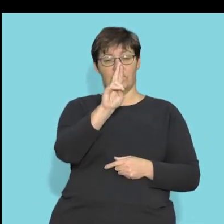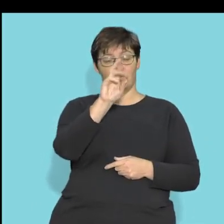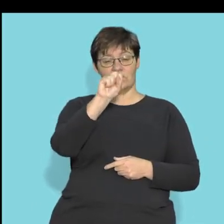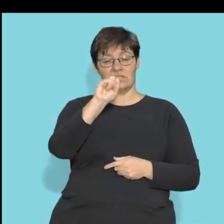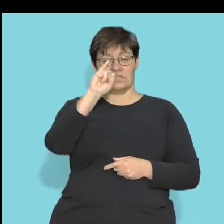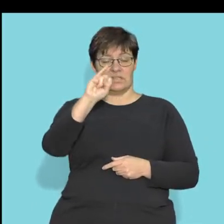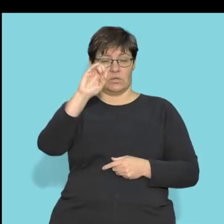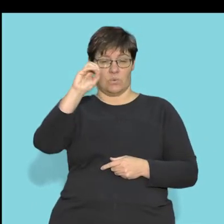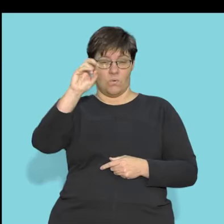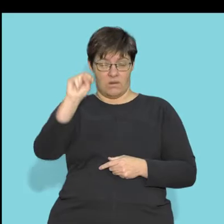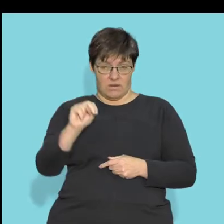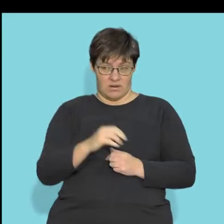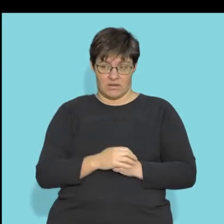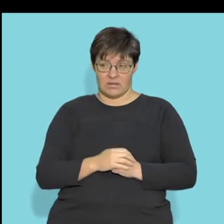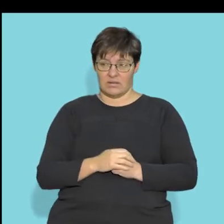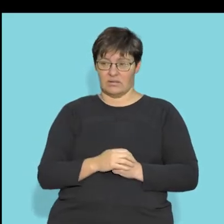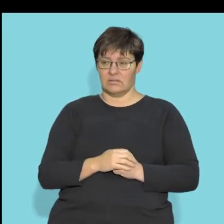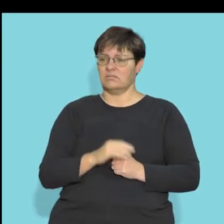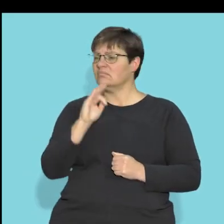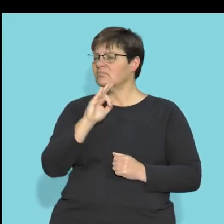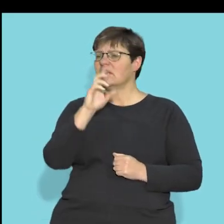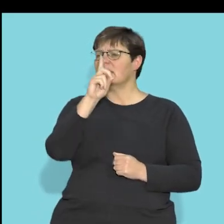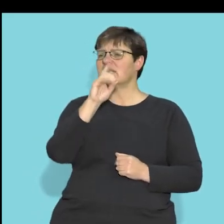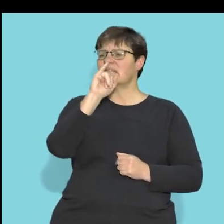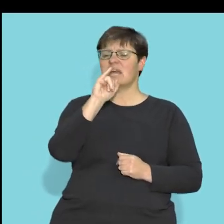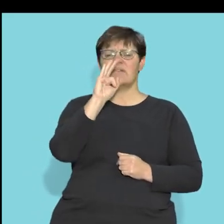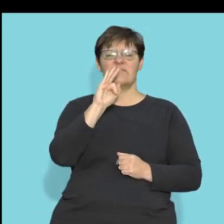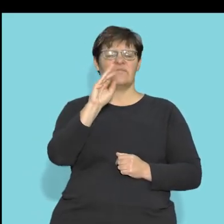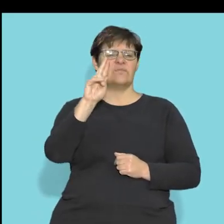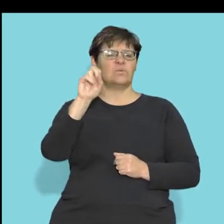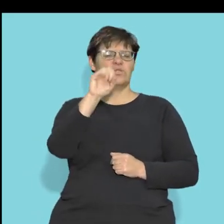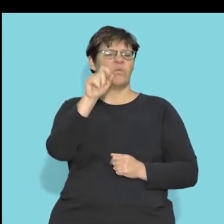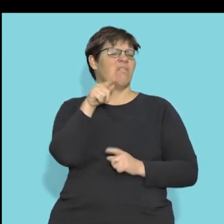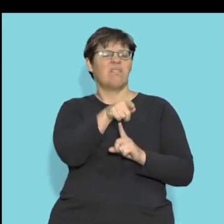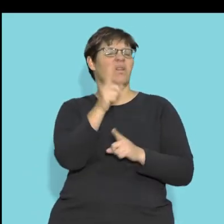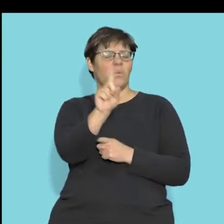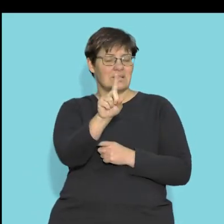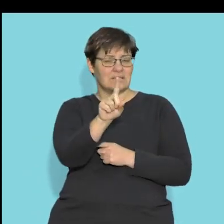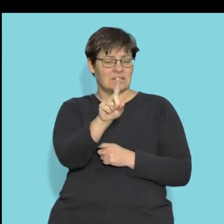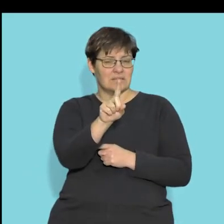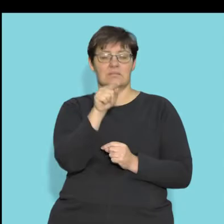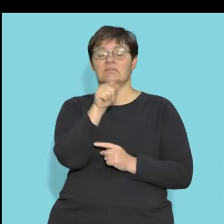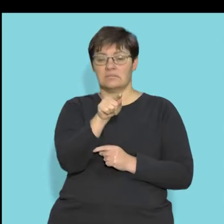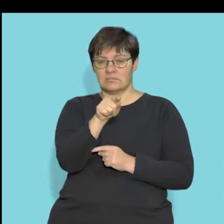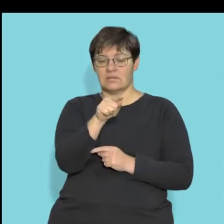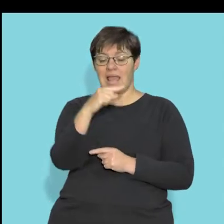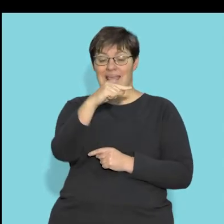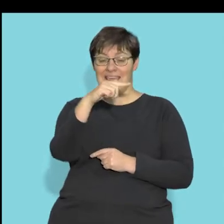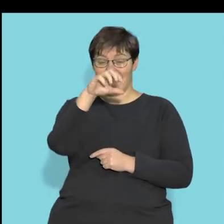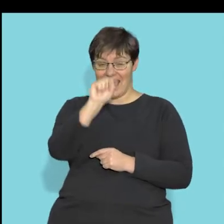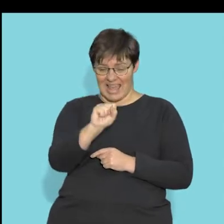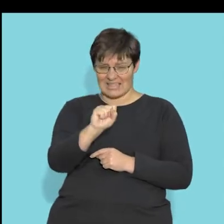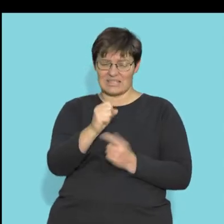little picture that was going over there. And what is diffusion? It is the movement of a